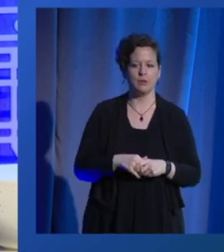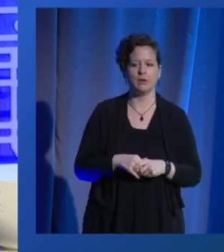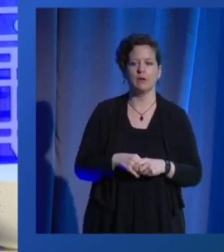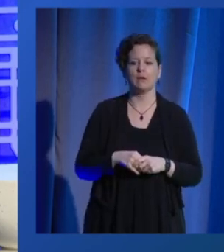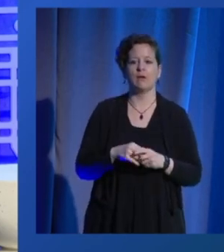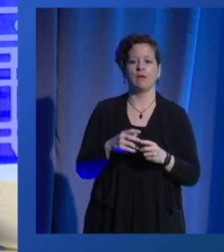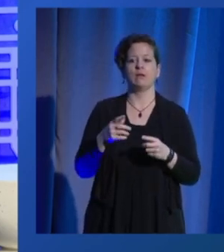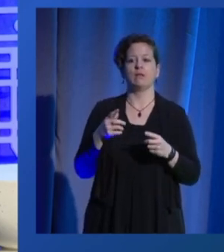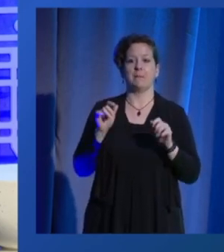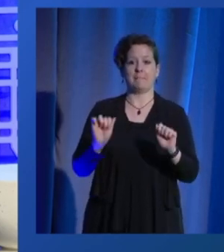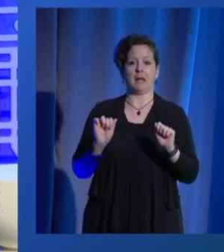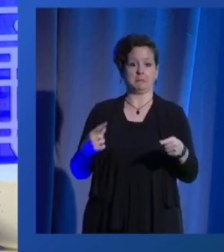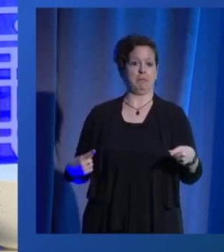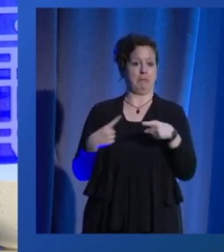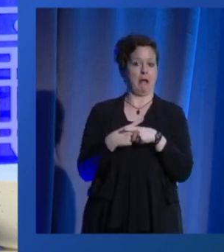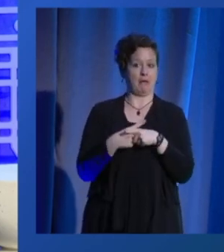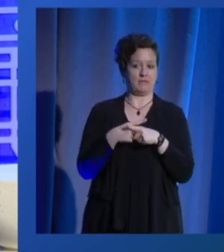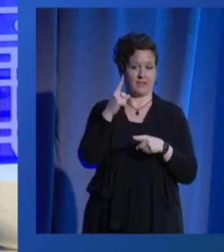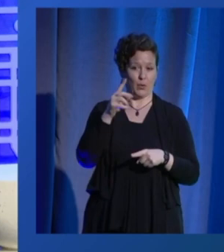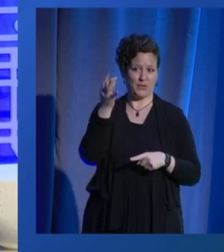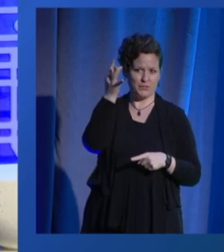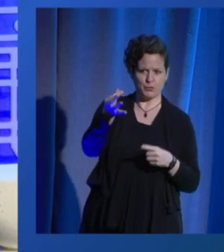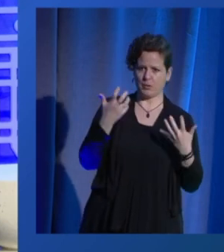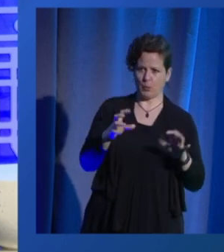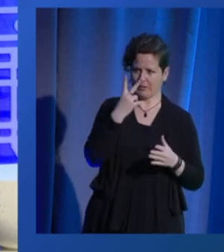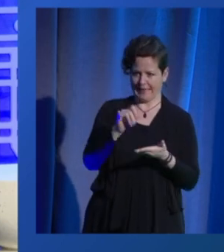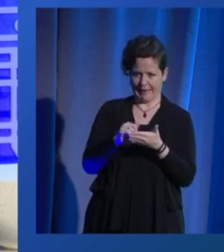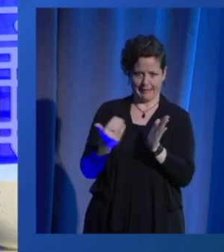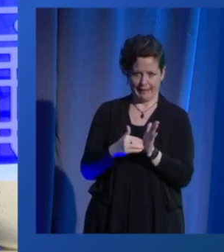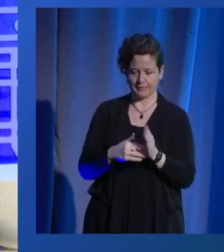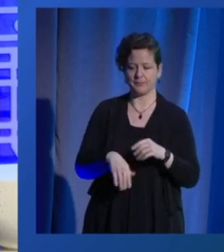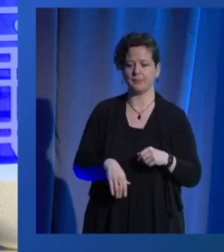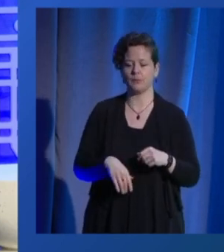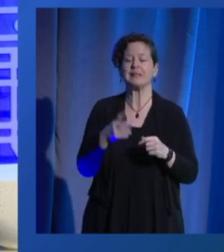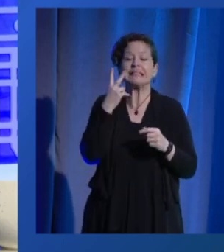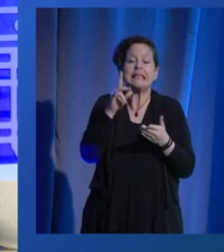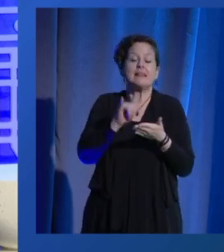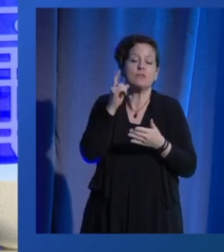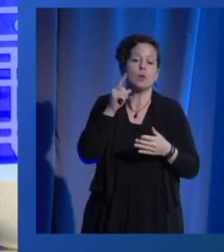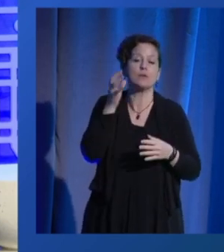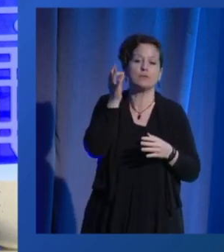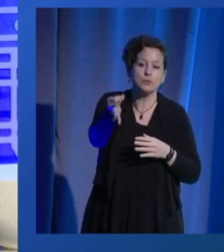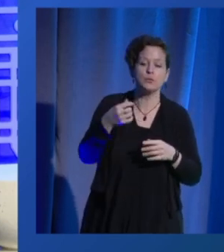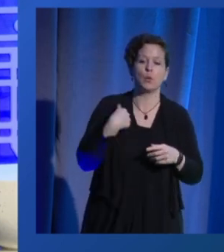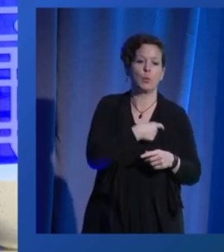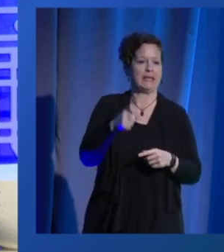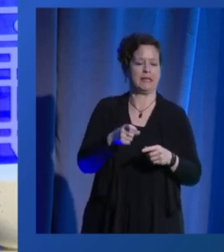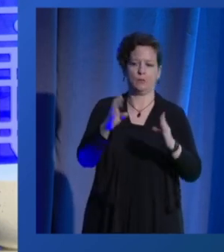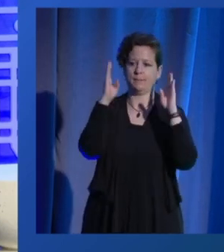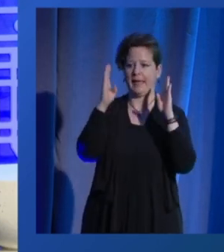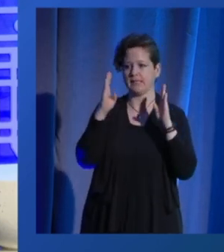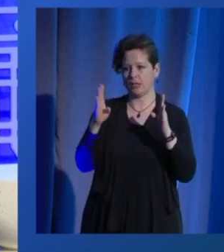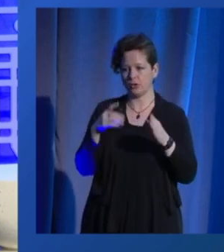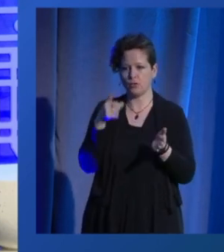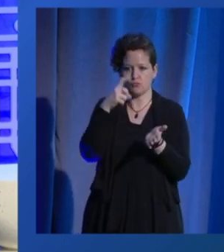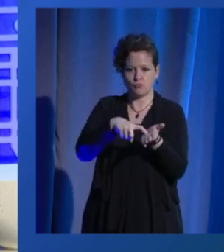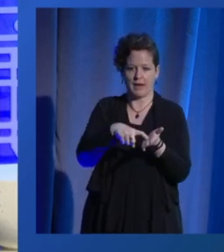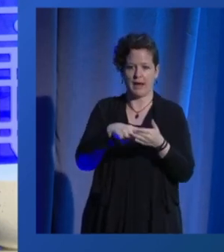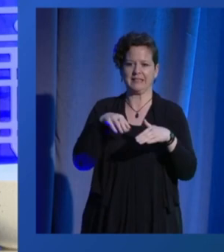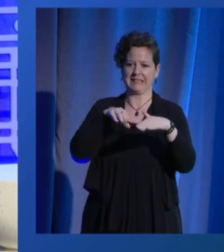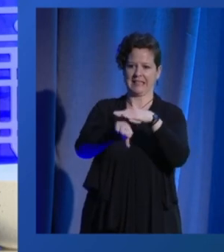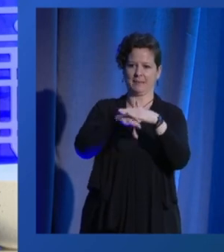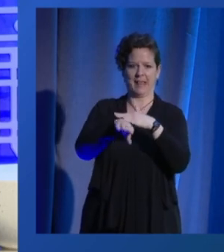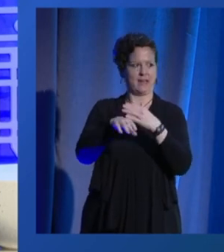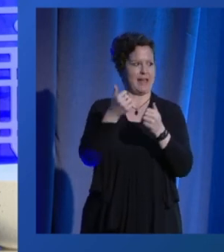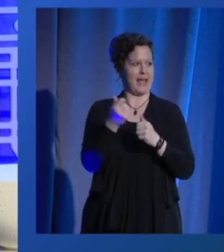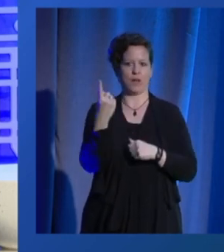looming in the future uh we achieve it through deterrence but we need to be Eyes Wide Open about um the accessibility of these